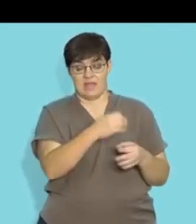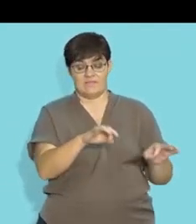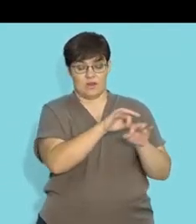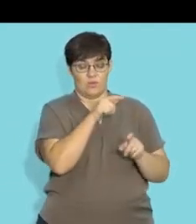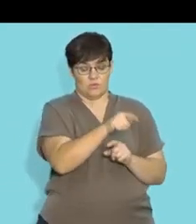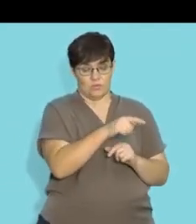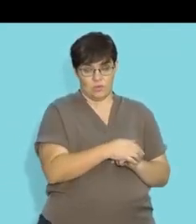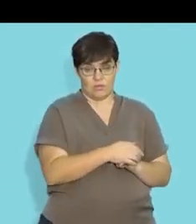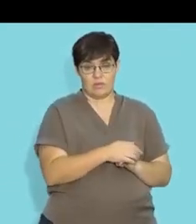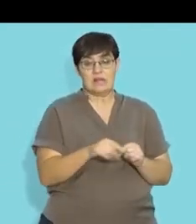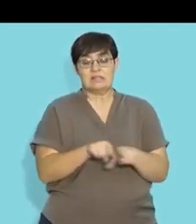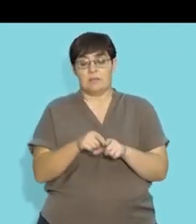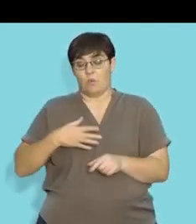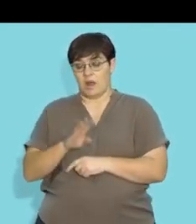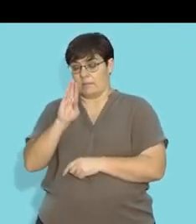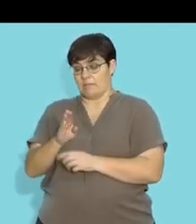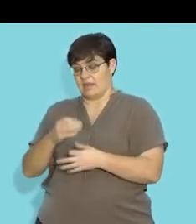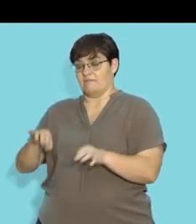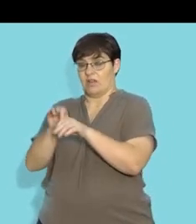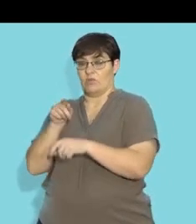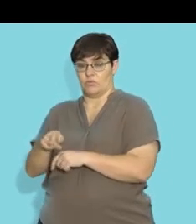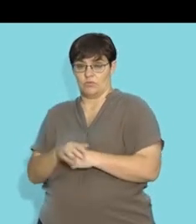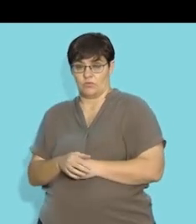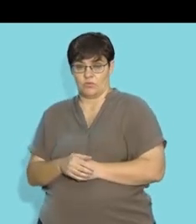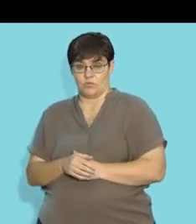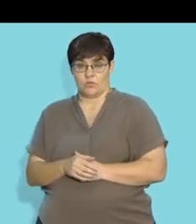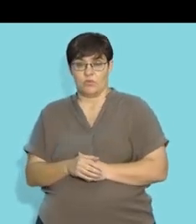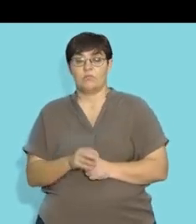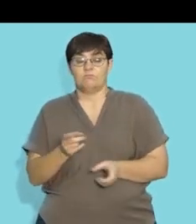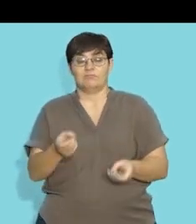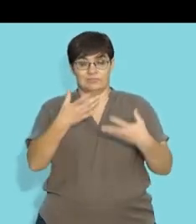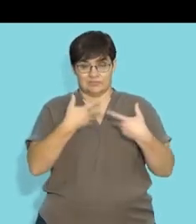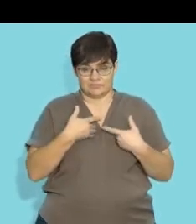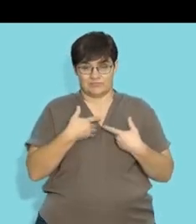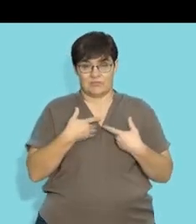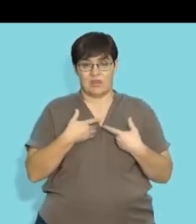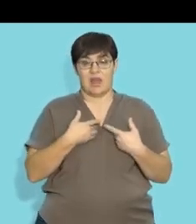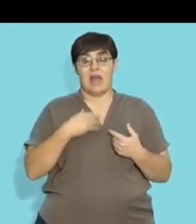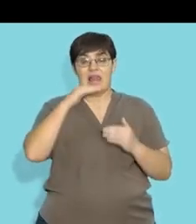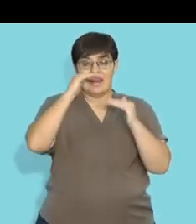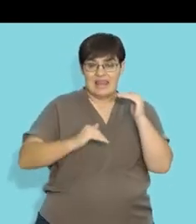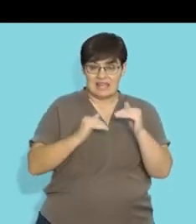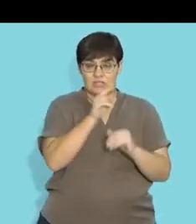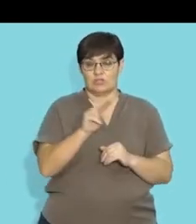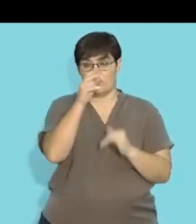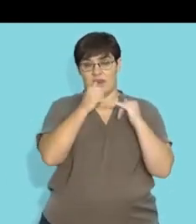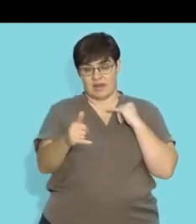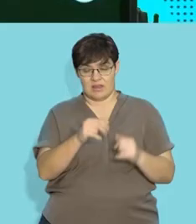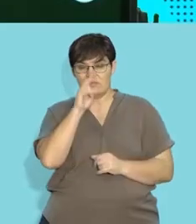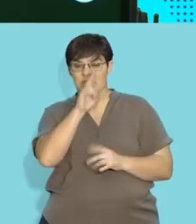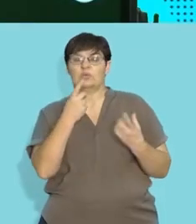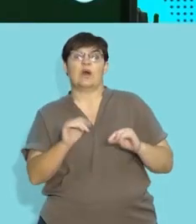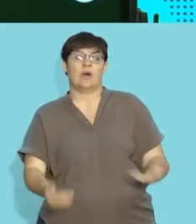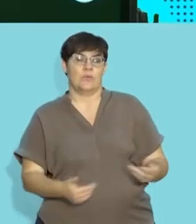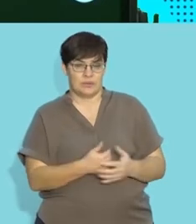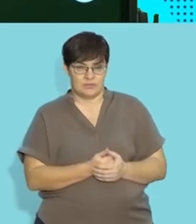the A value and the B value, which will give us our least square line. Okay,